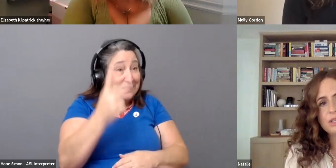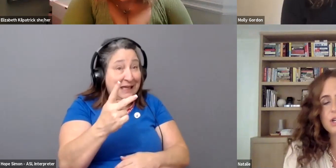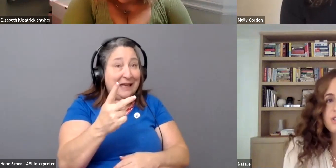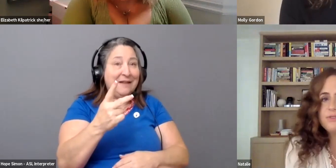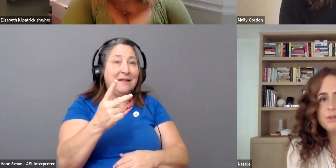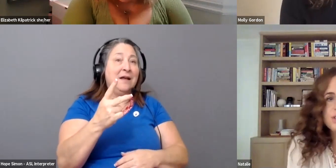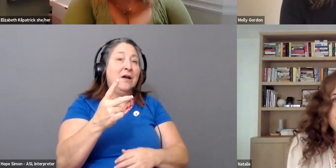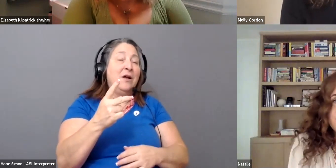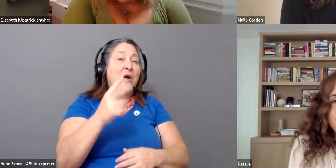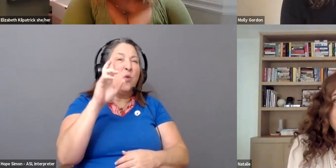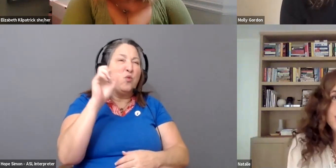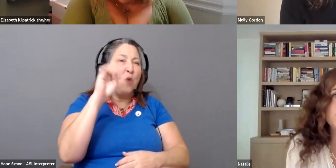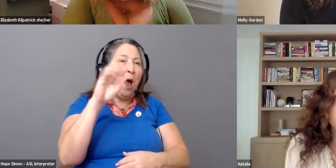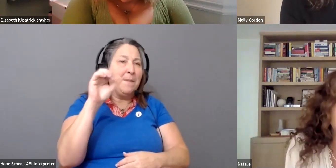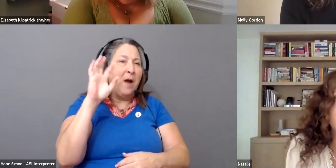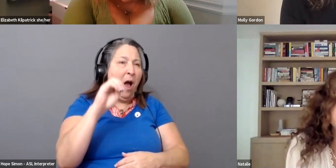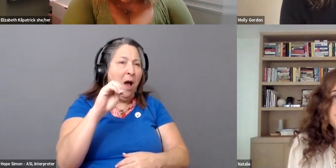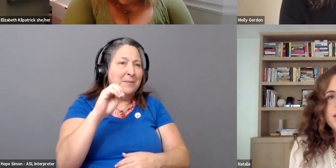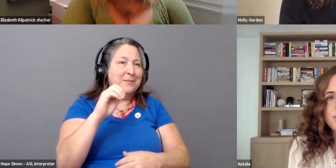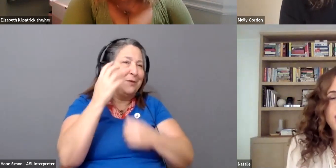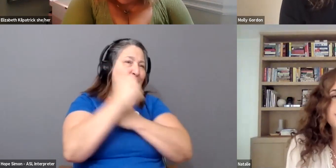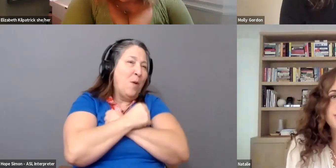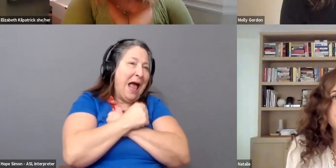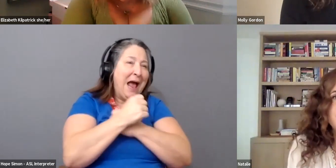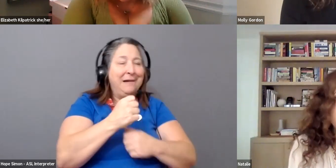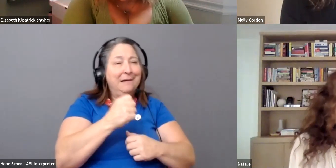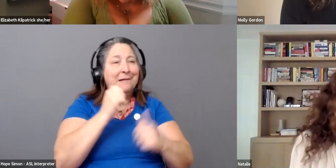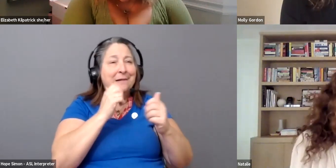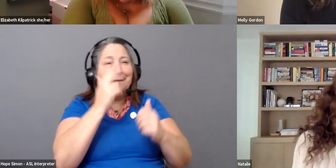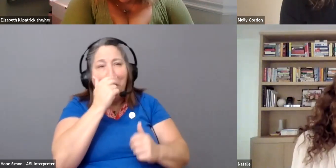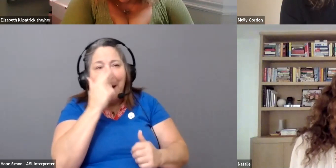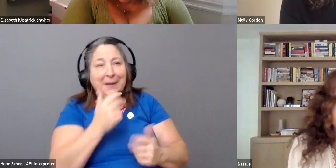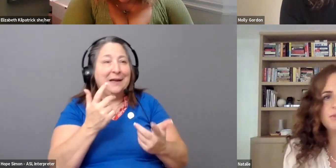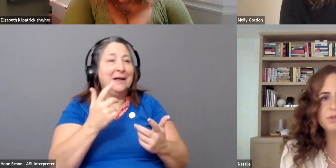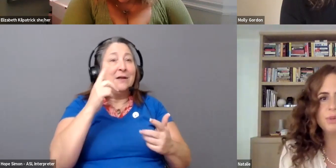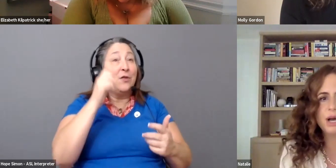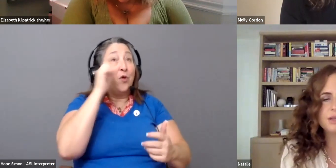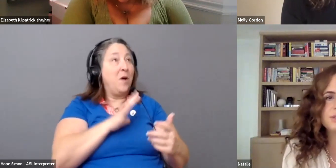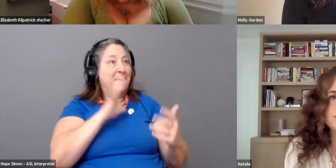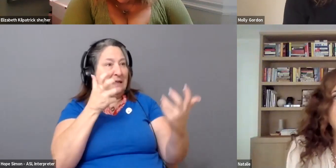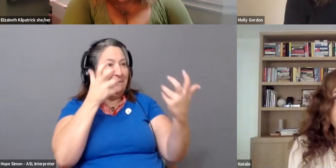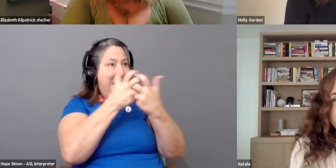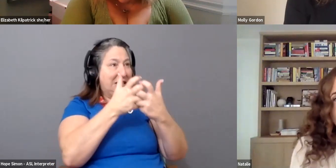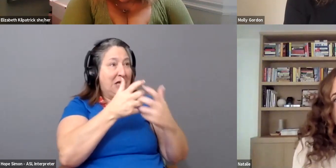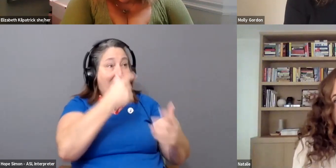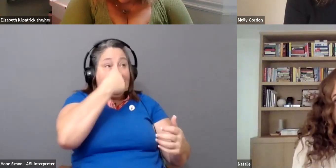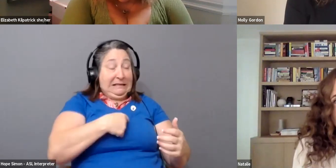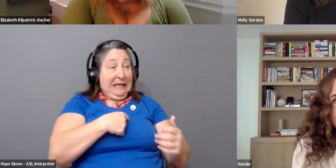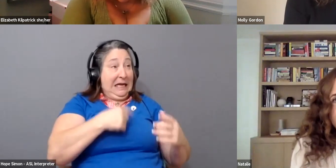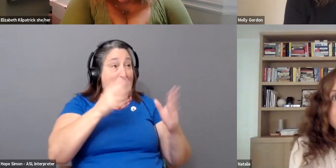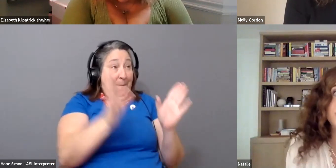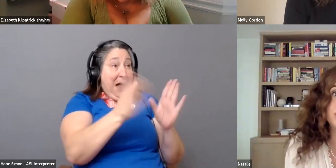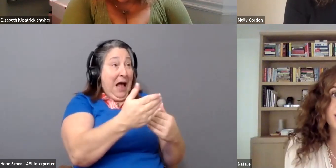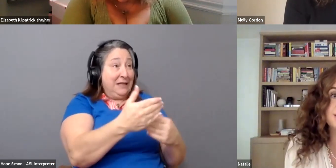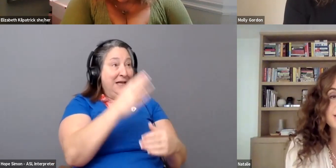the woman like tries to fit herself into like a cute box, a skinny box, a acceptable box, a not rude box, so that like the guy will like her.